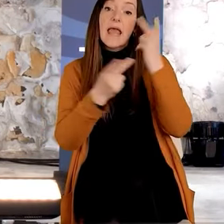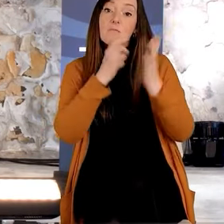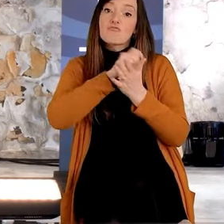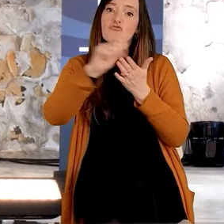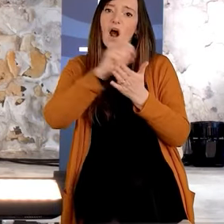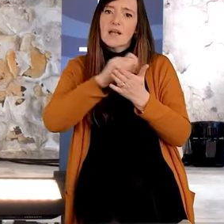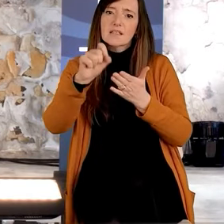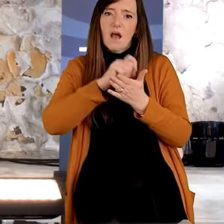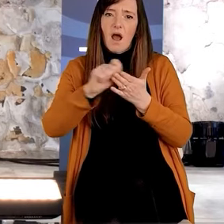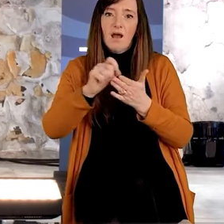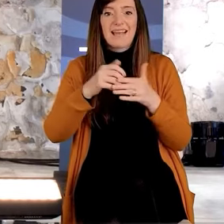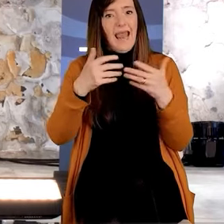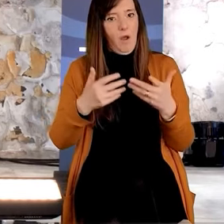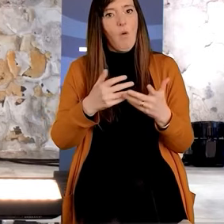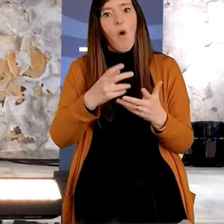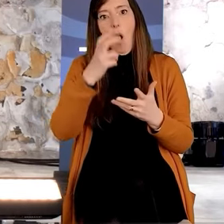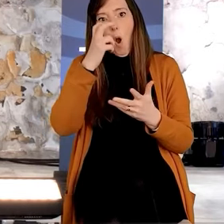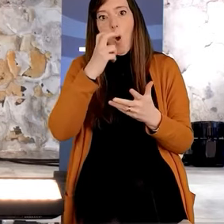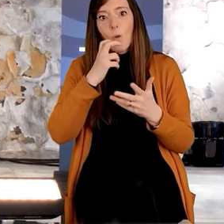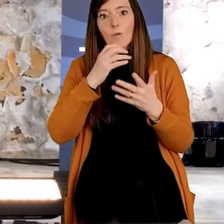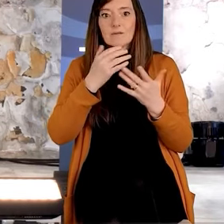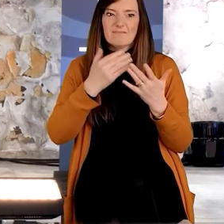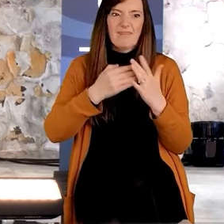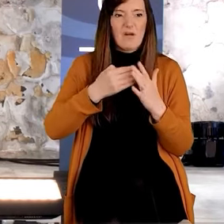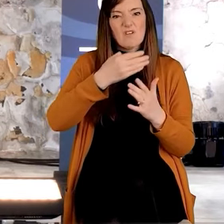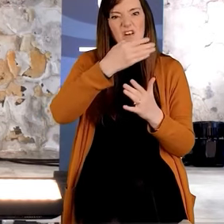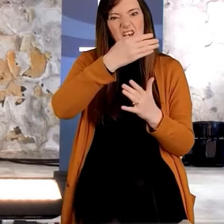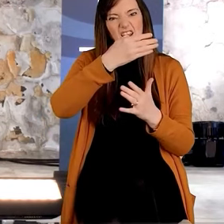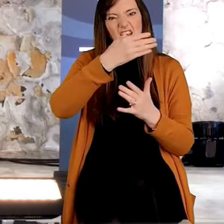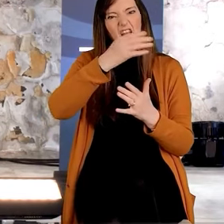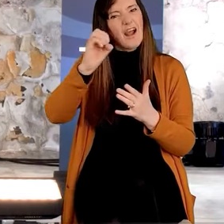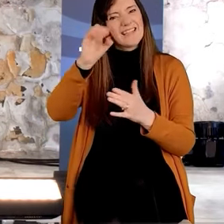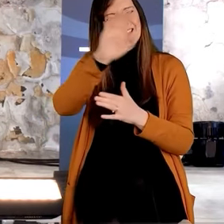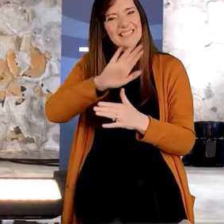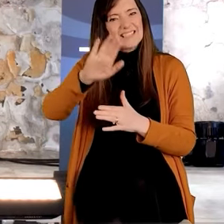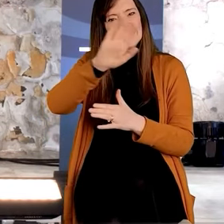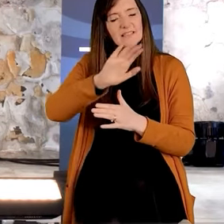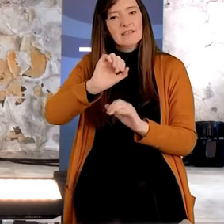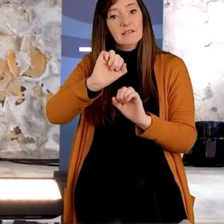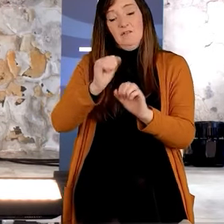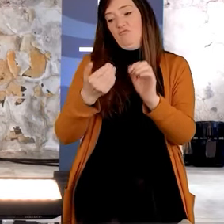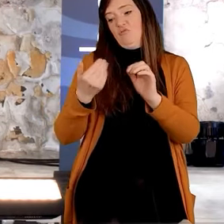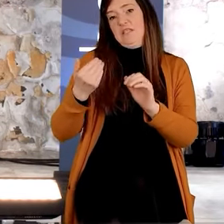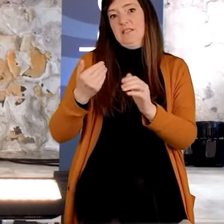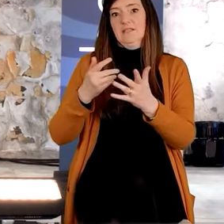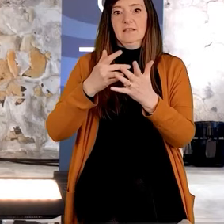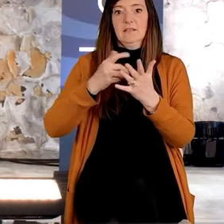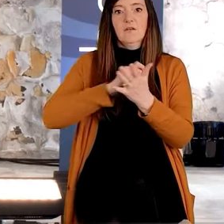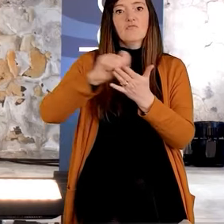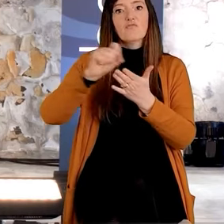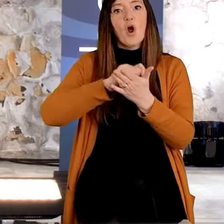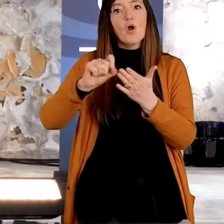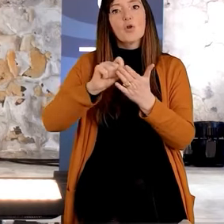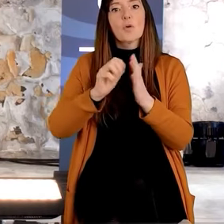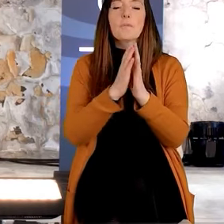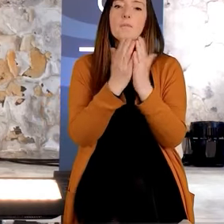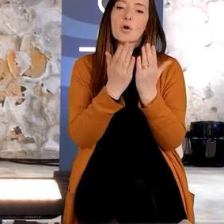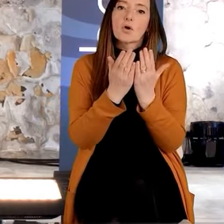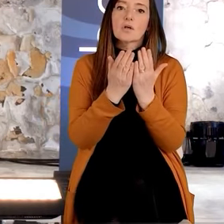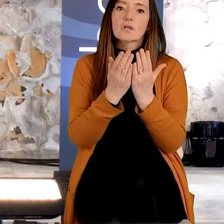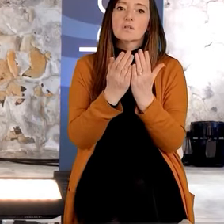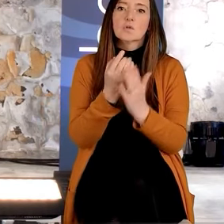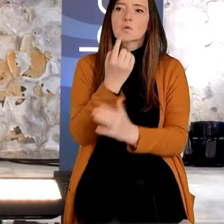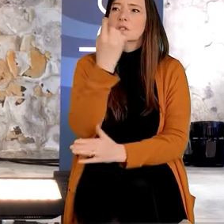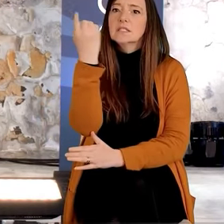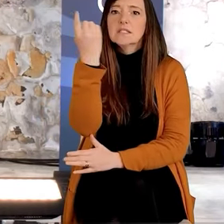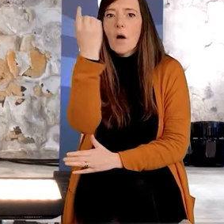that he wrote a book called Someone Who Beckons. It's a lovely devotional book. And